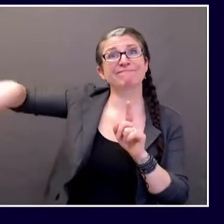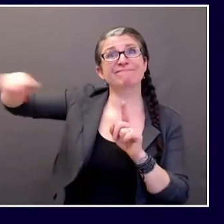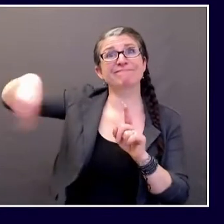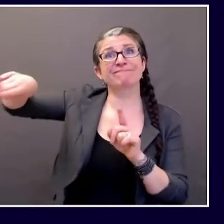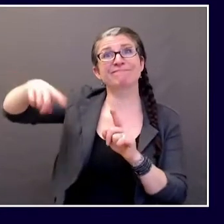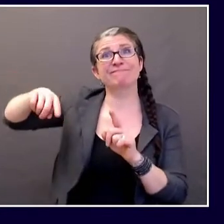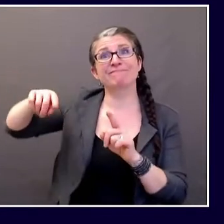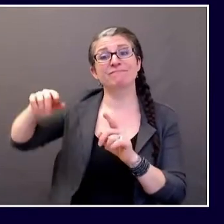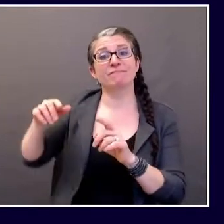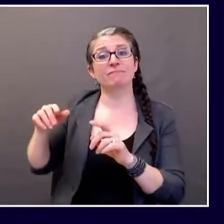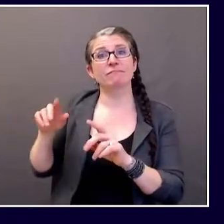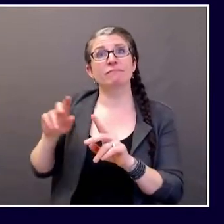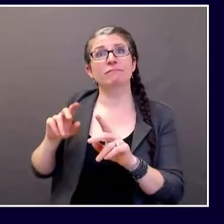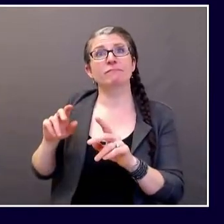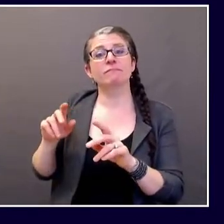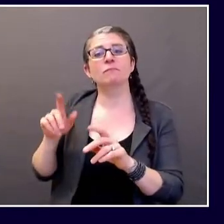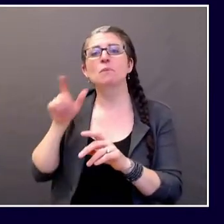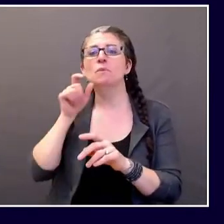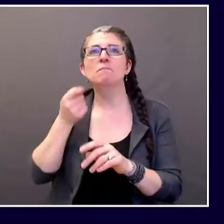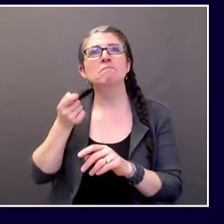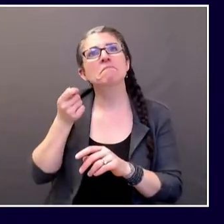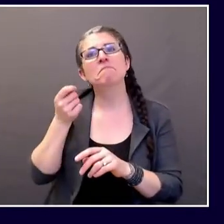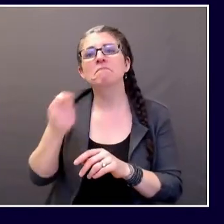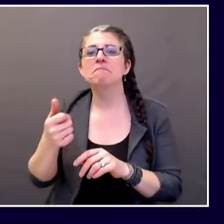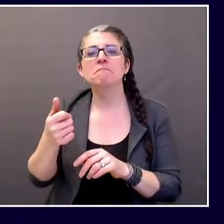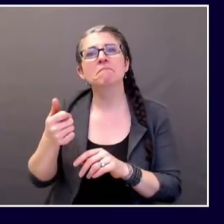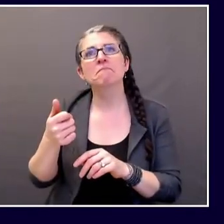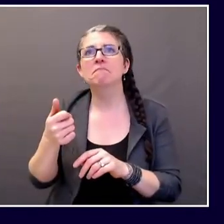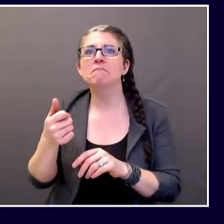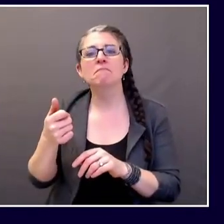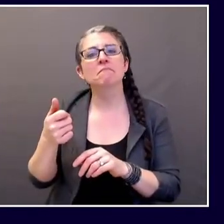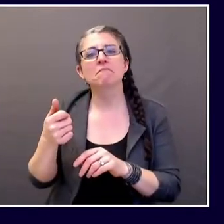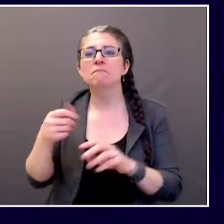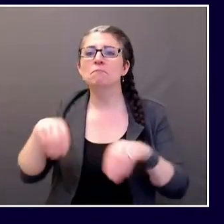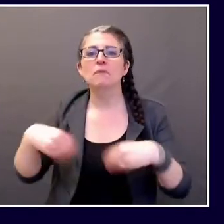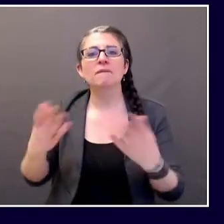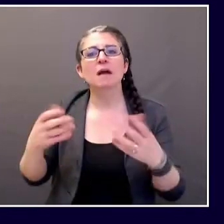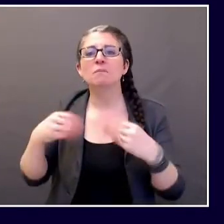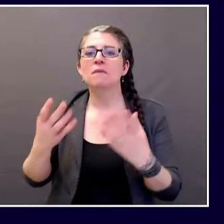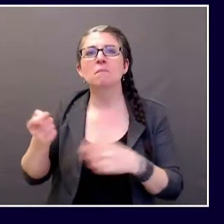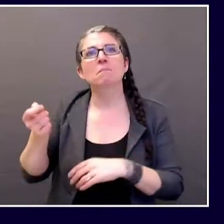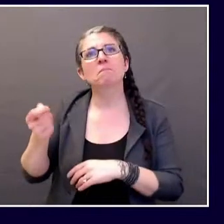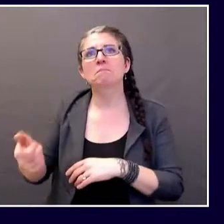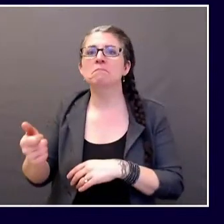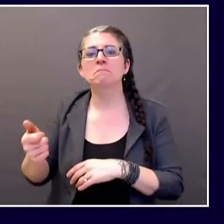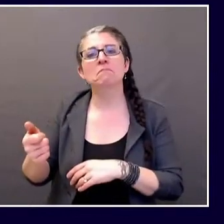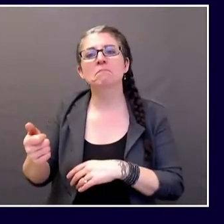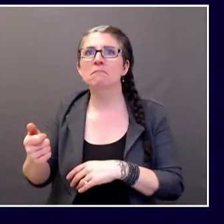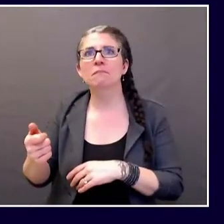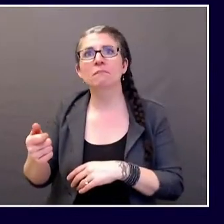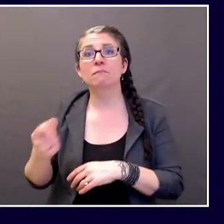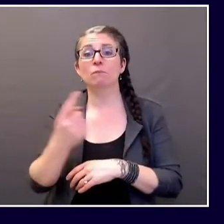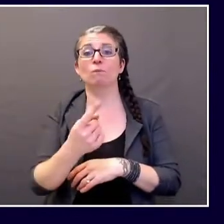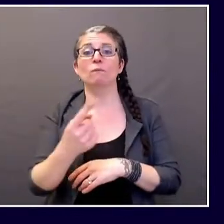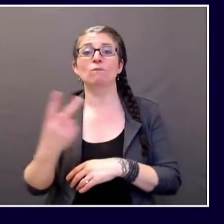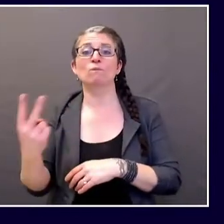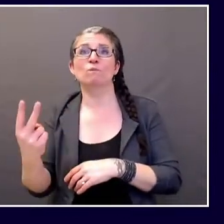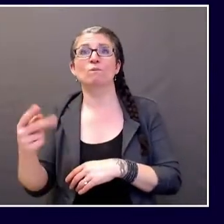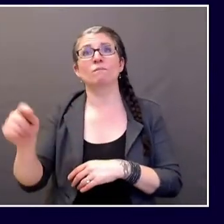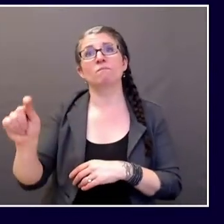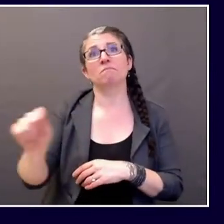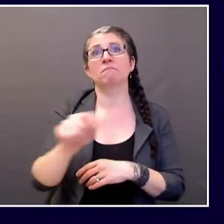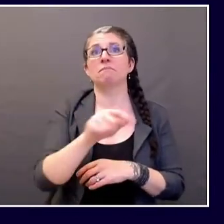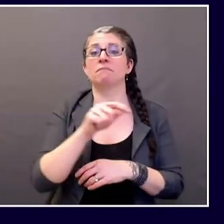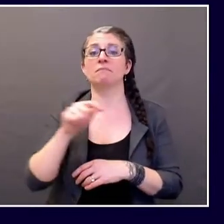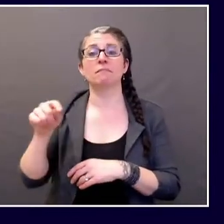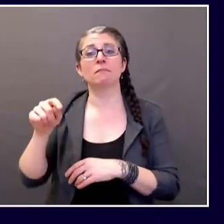who band together and say, we as a group of providers would like to join up and offer vaccines in a public-facing fashion on